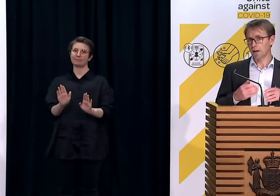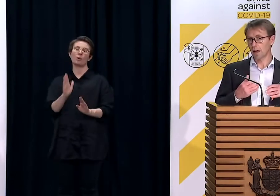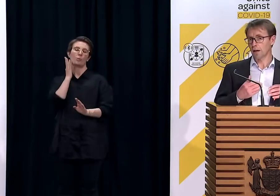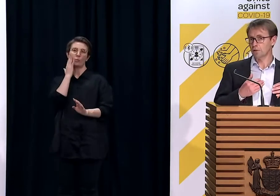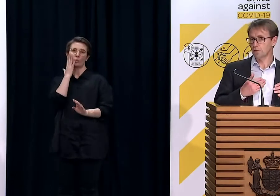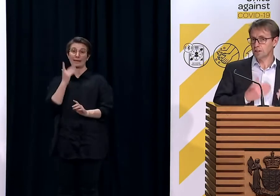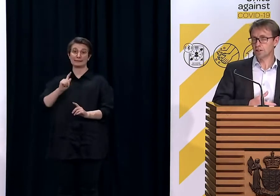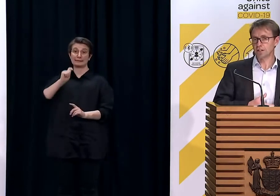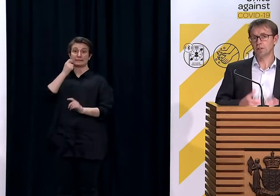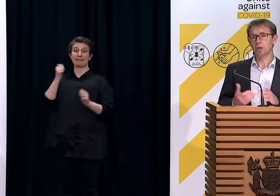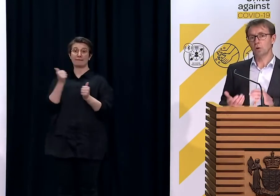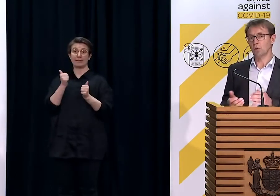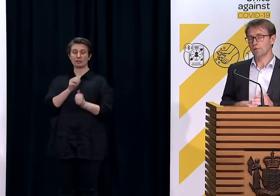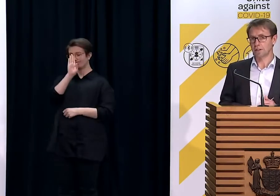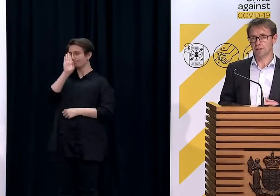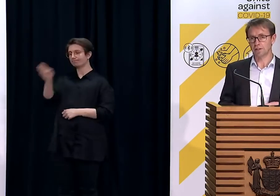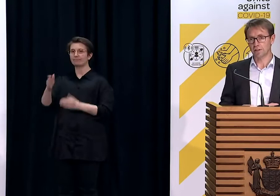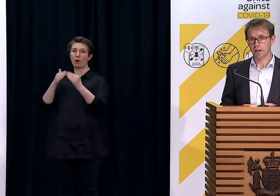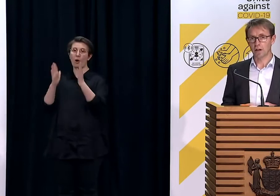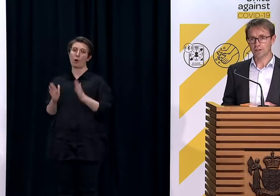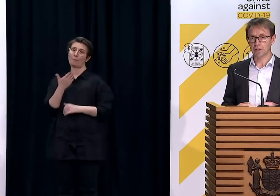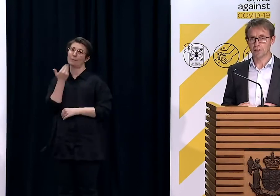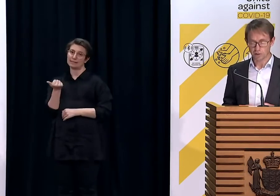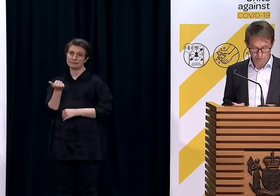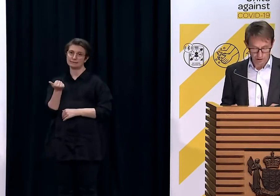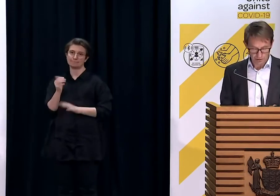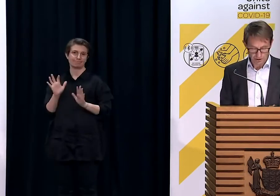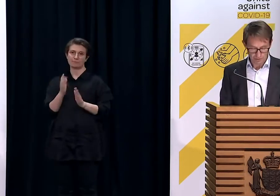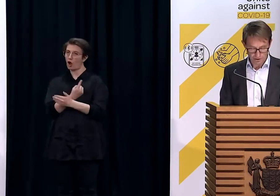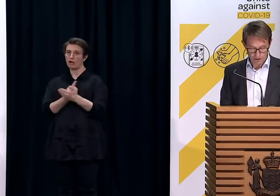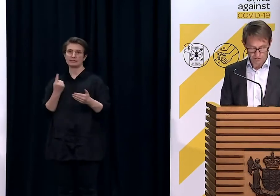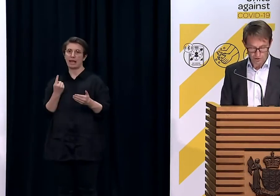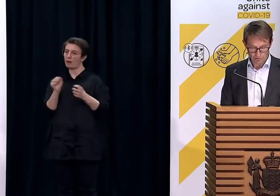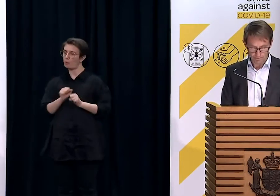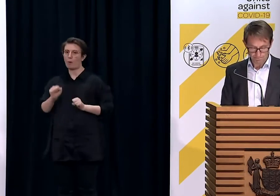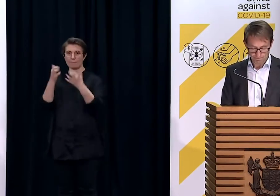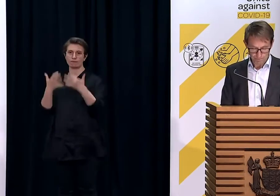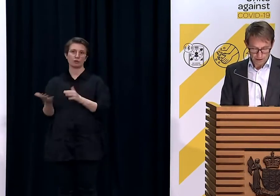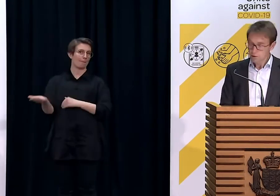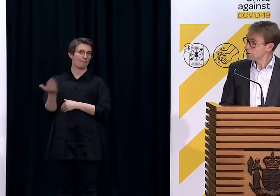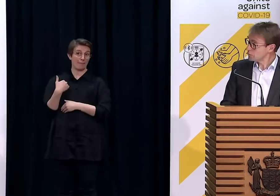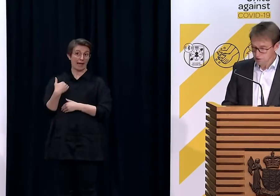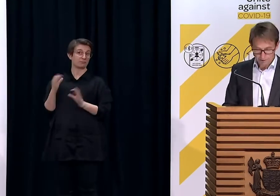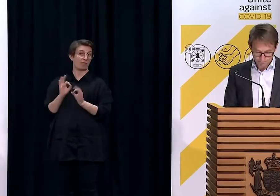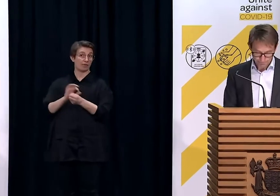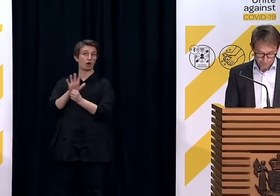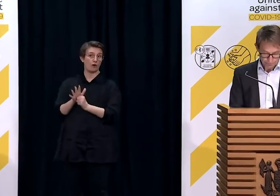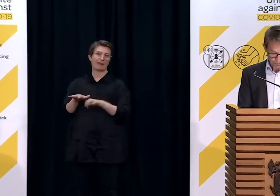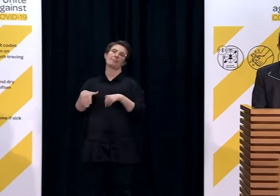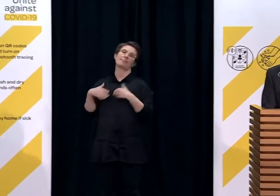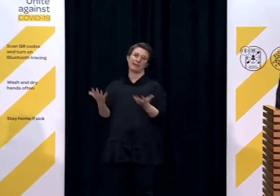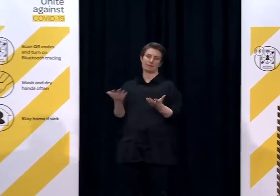do if they need a test or have had a test that they isolate until they receive the test result. Thank you, Minister.